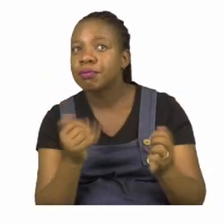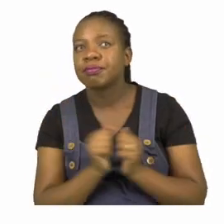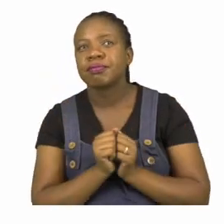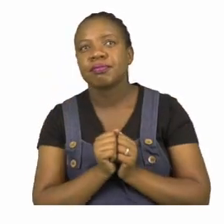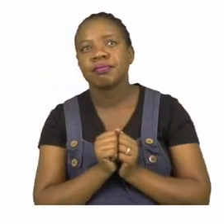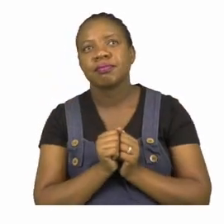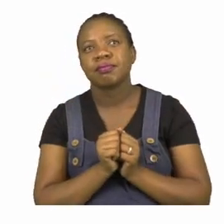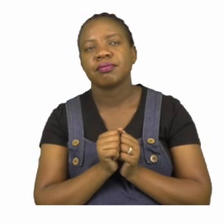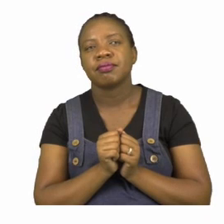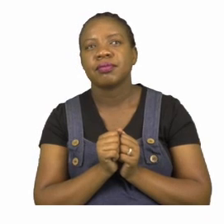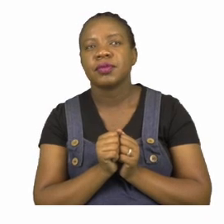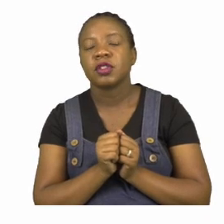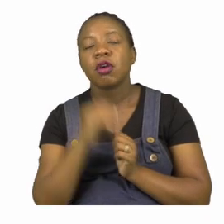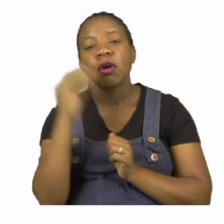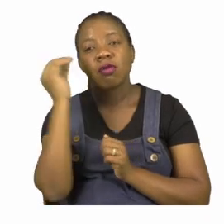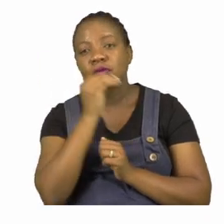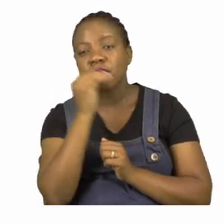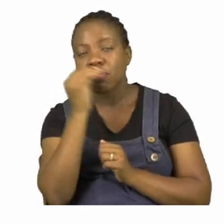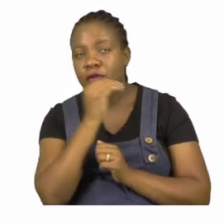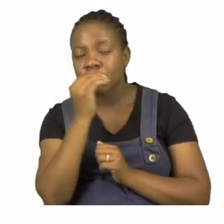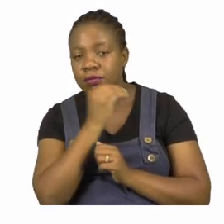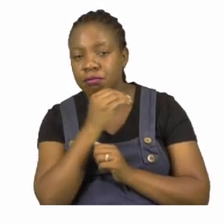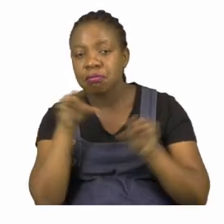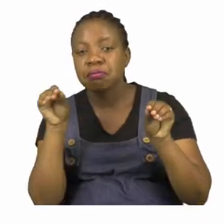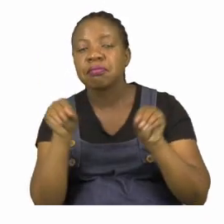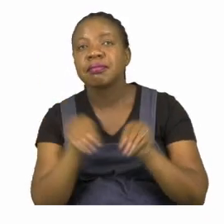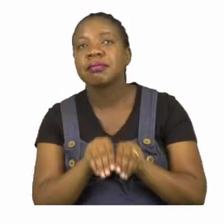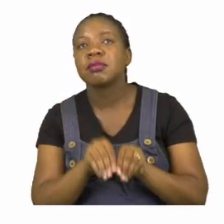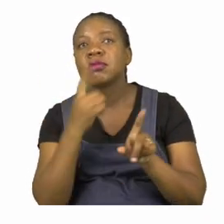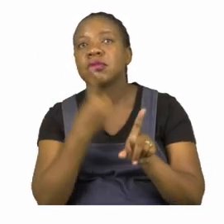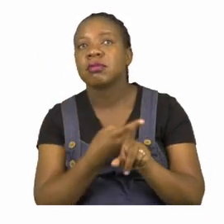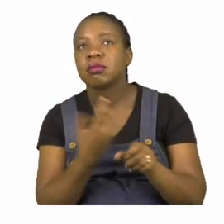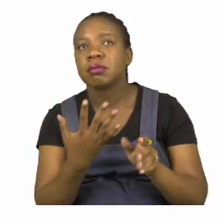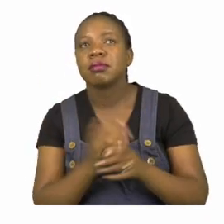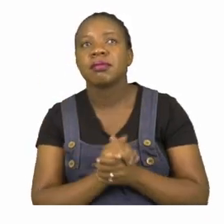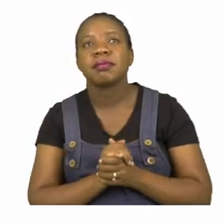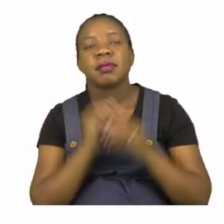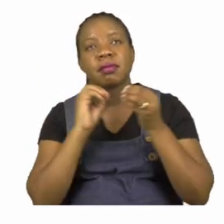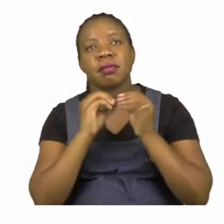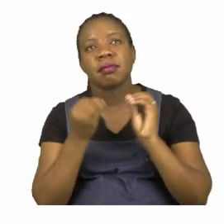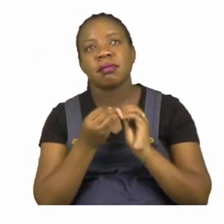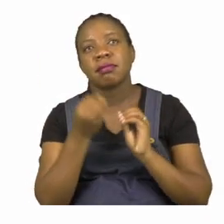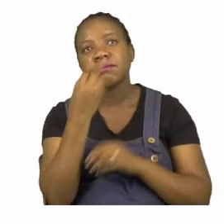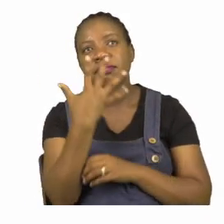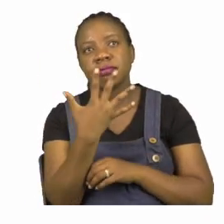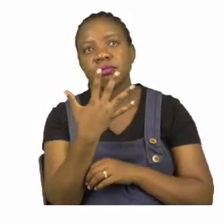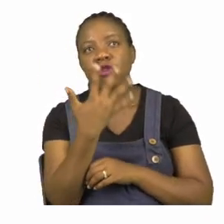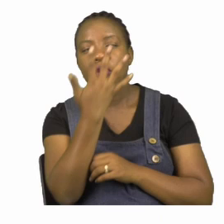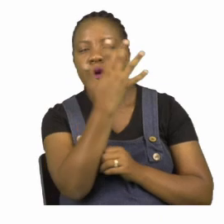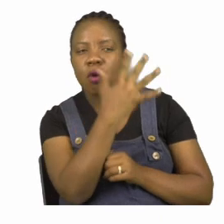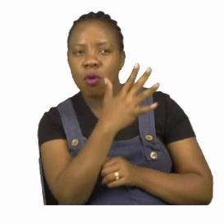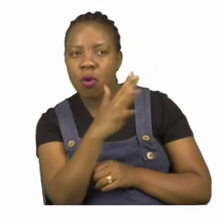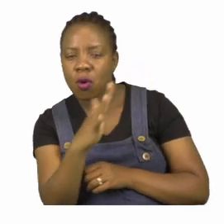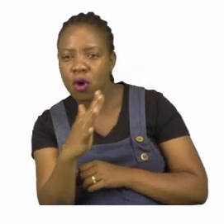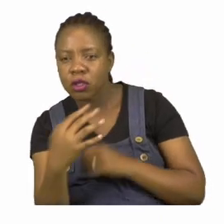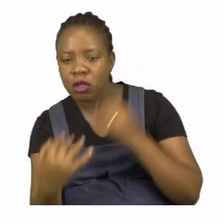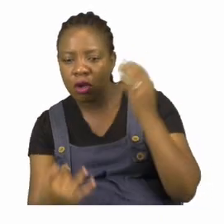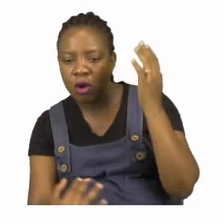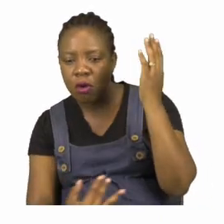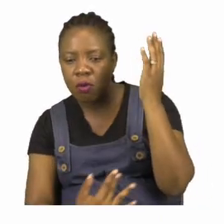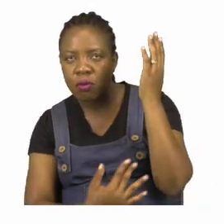the dash. Number 5 says, water is